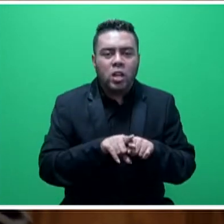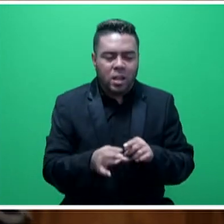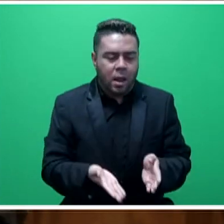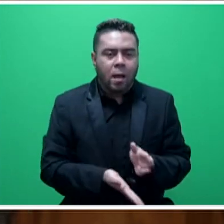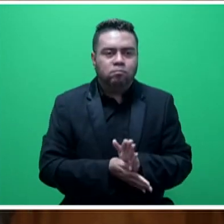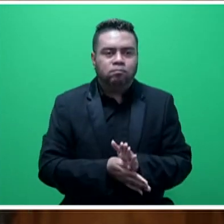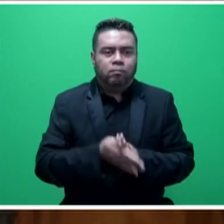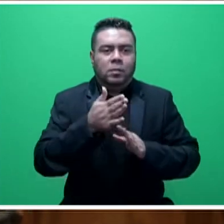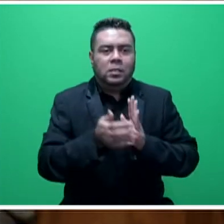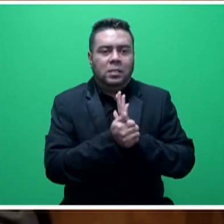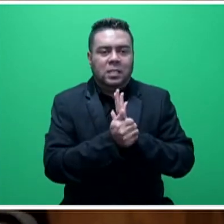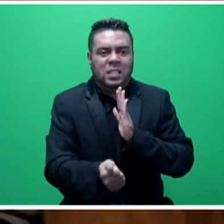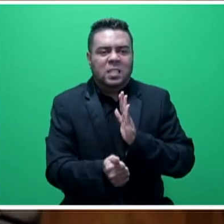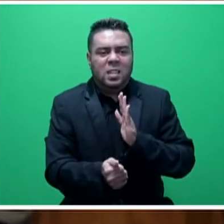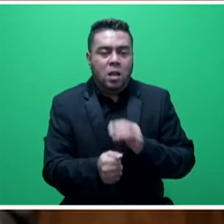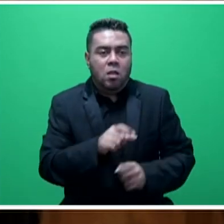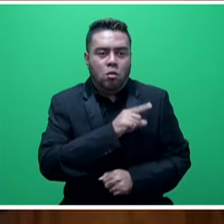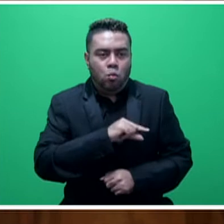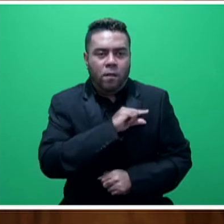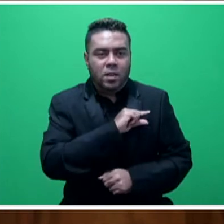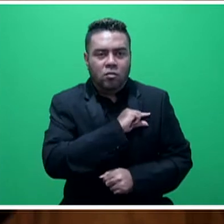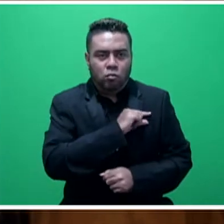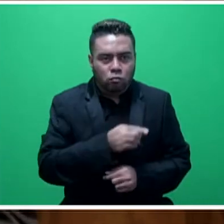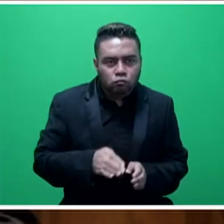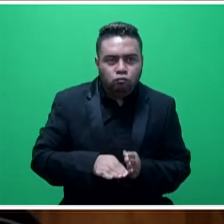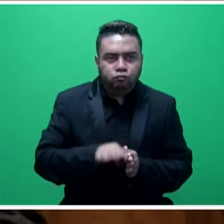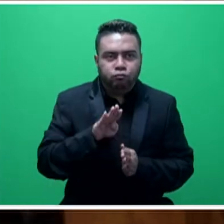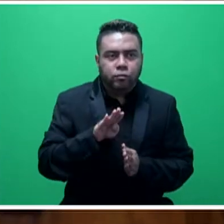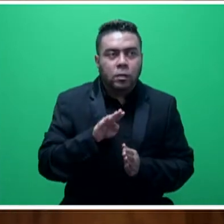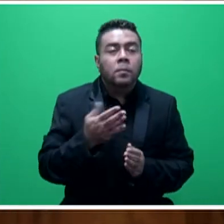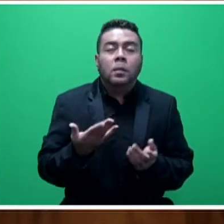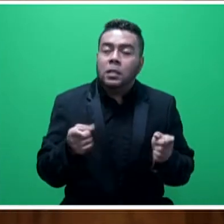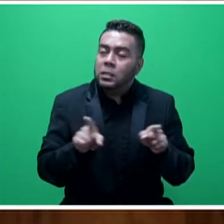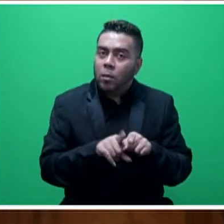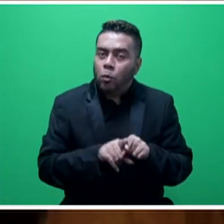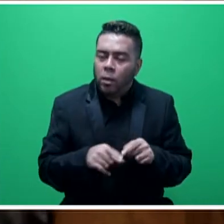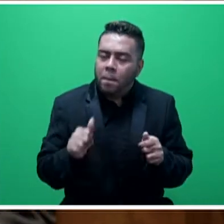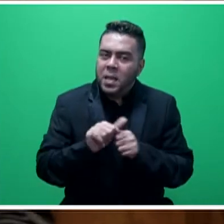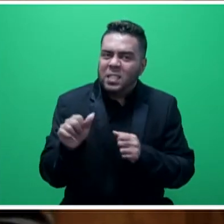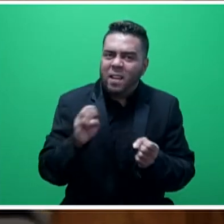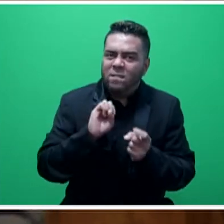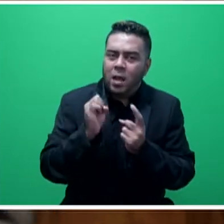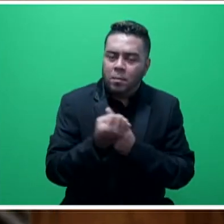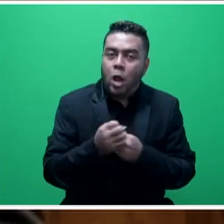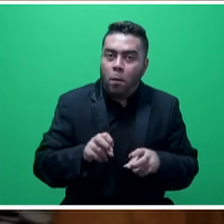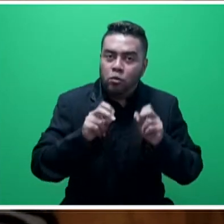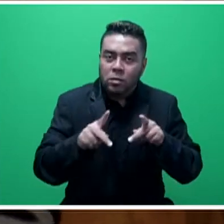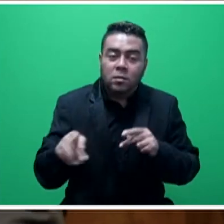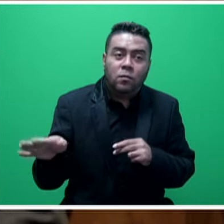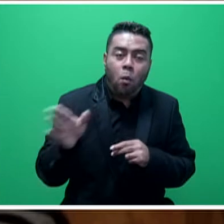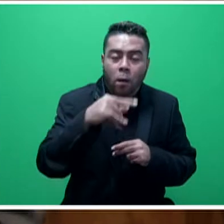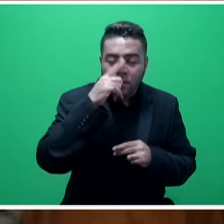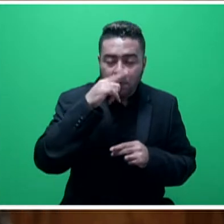qualifications. Mr. Speaker, we will continue. We will continue to do our part in providing the best environment and opportunities for the Fijian